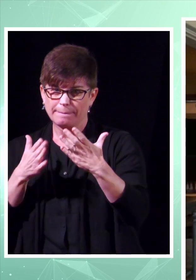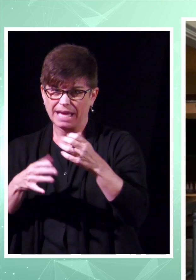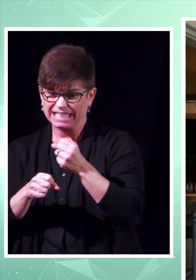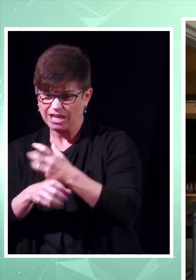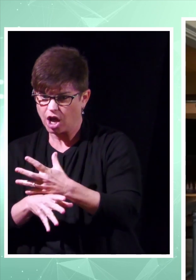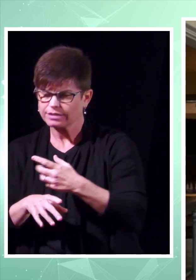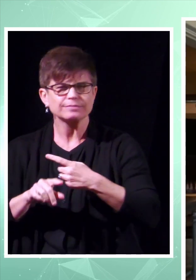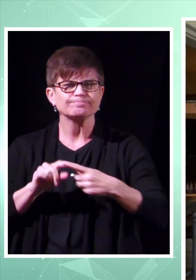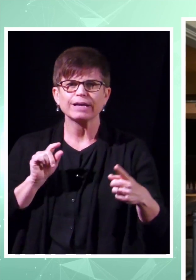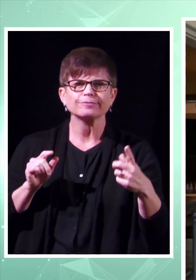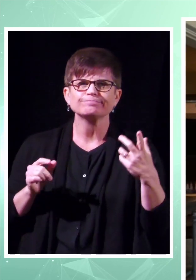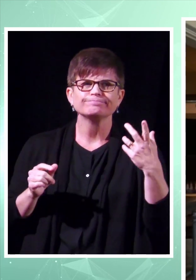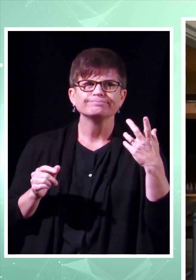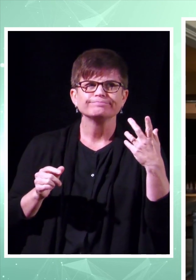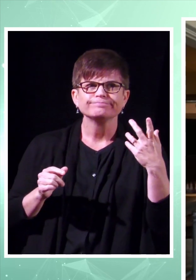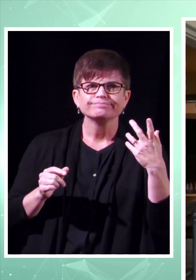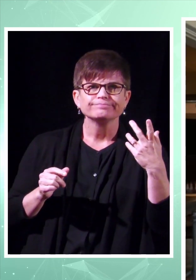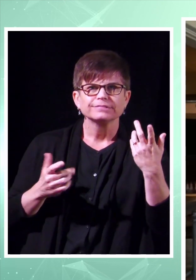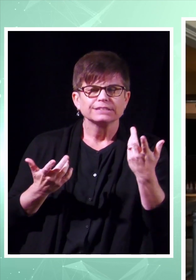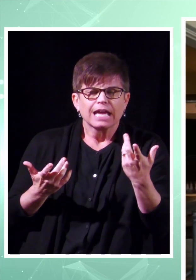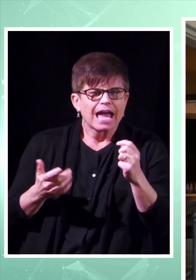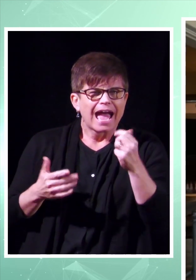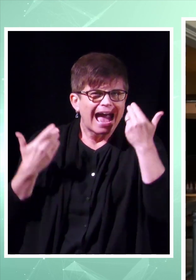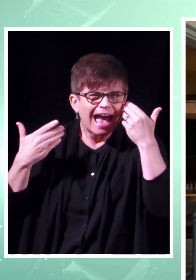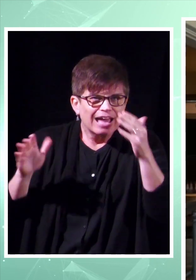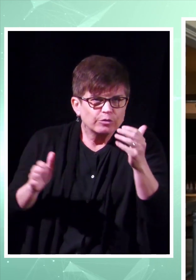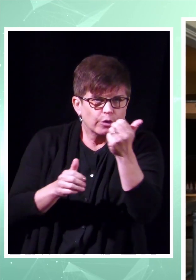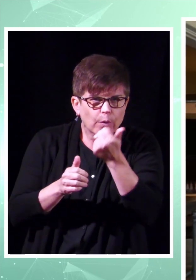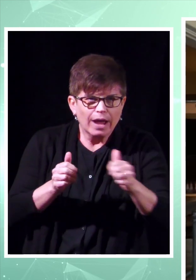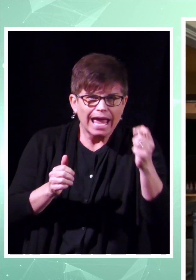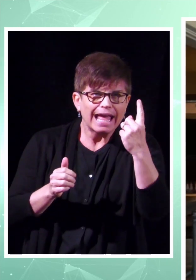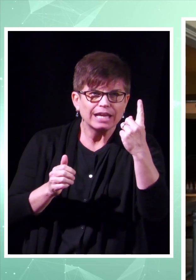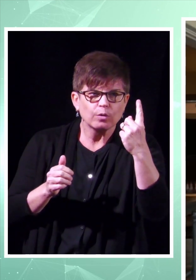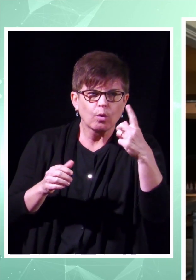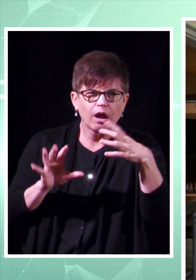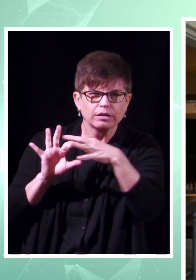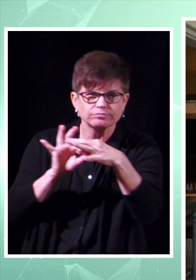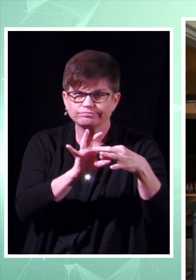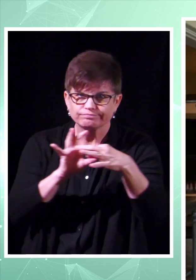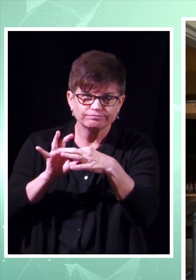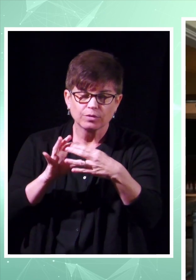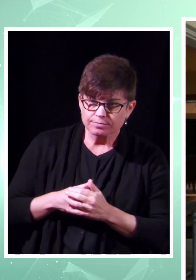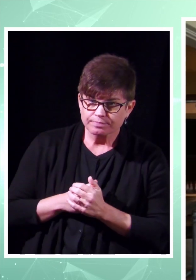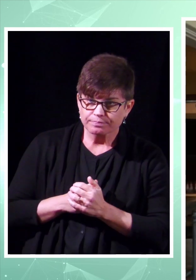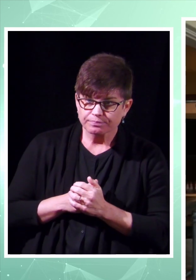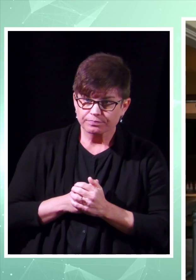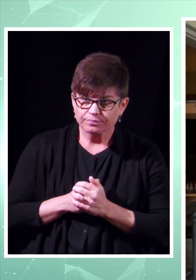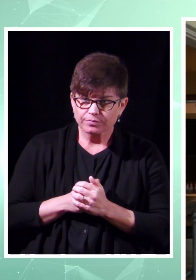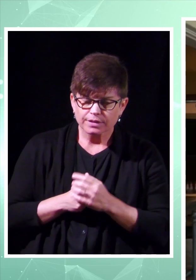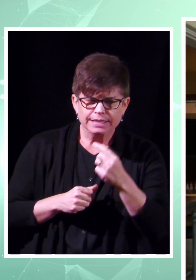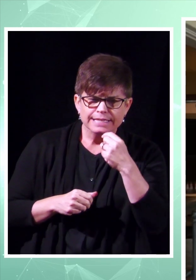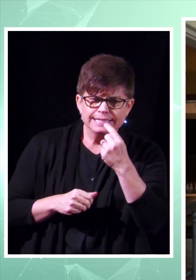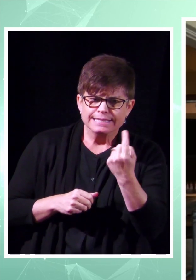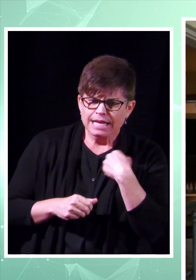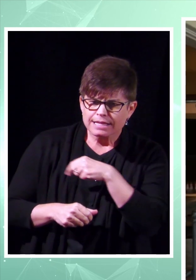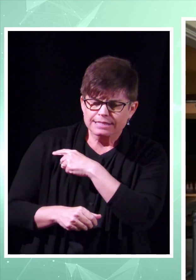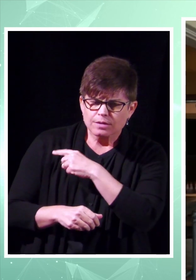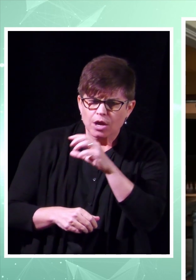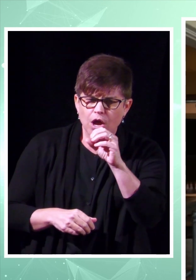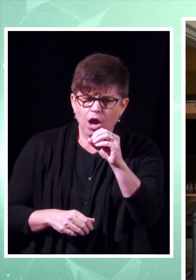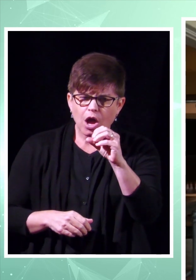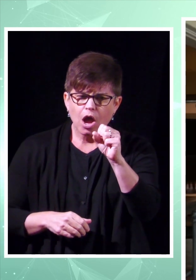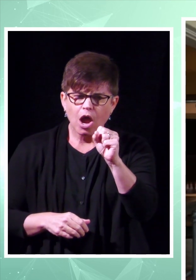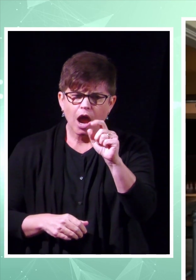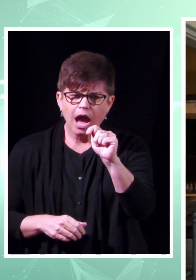of my head, fortunately, no. I don't know of anyone where it's a no-no and on the naughty list. Tell us about osteoporosis and